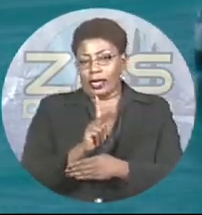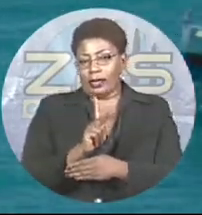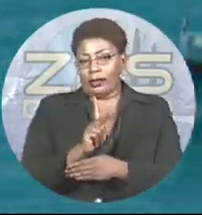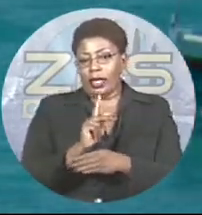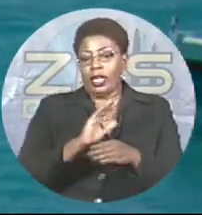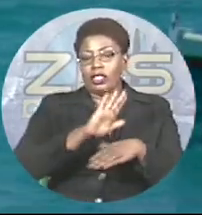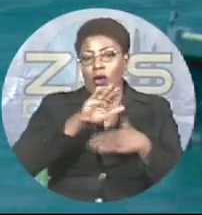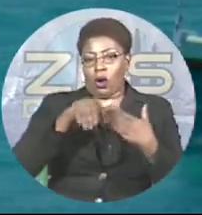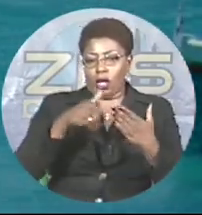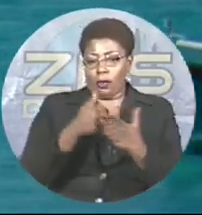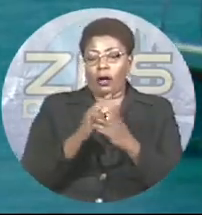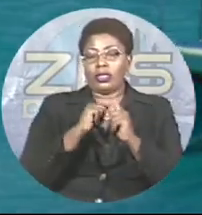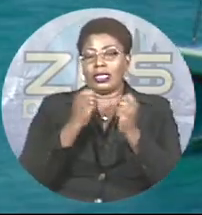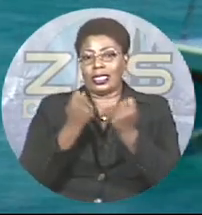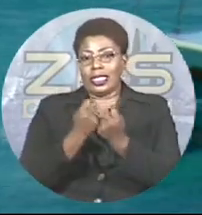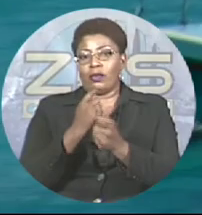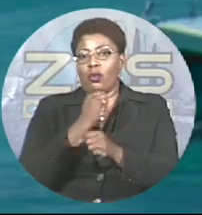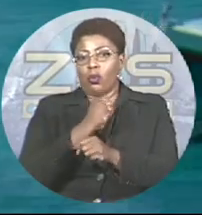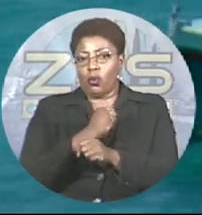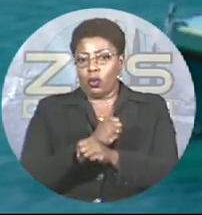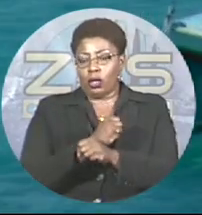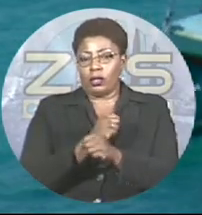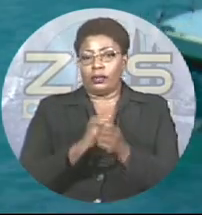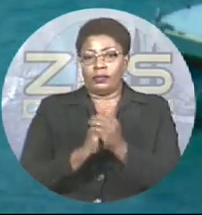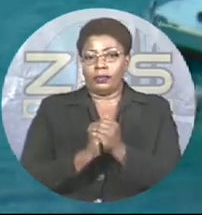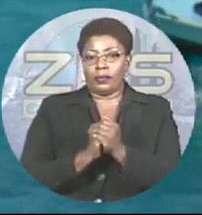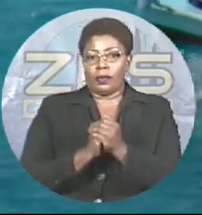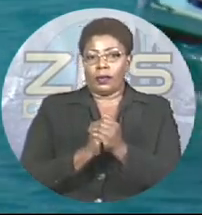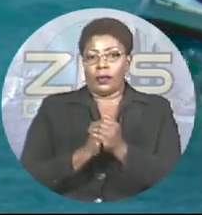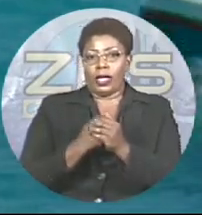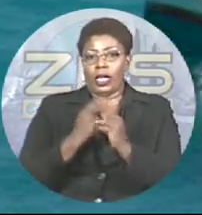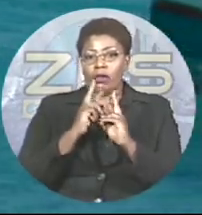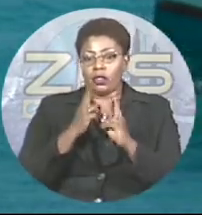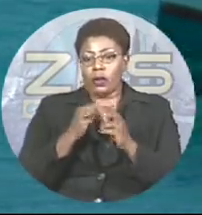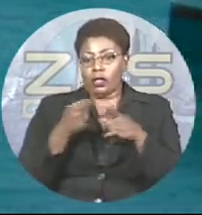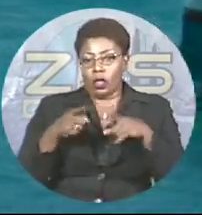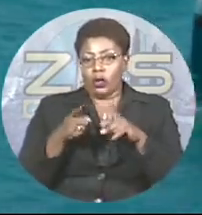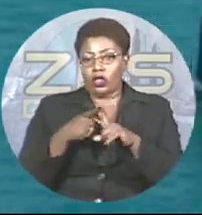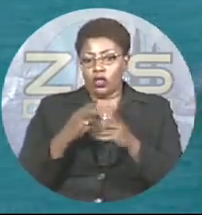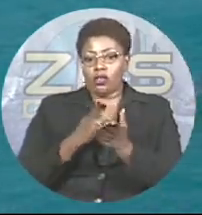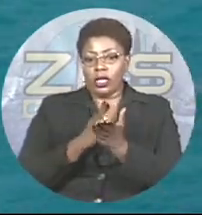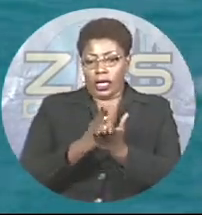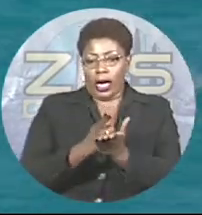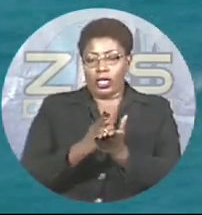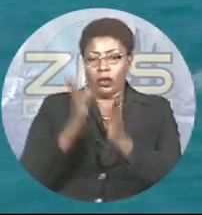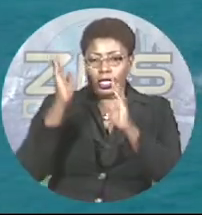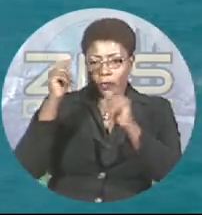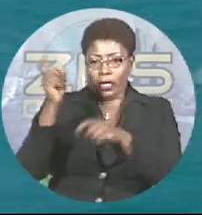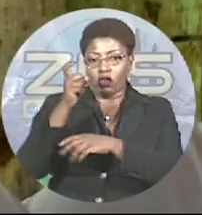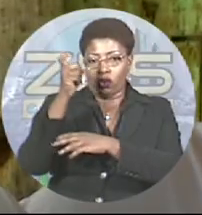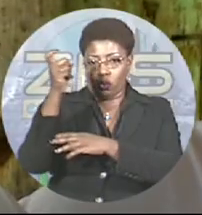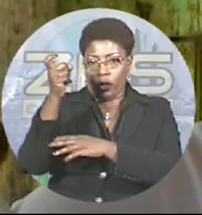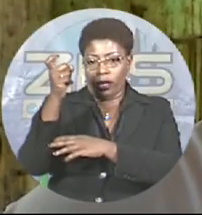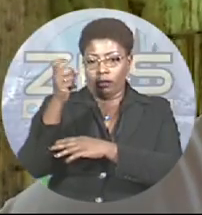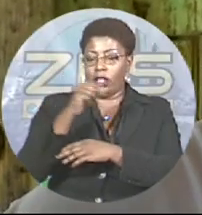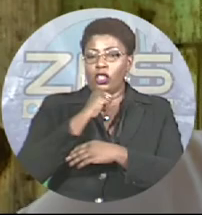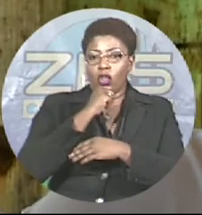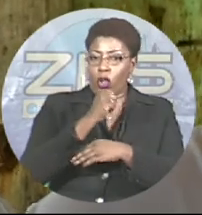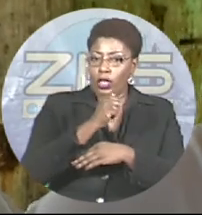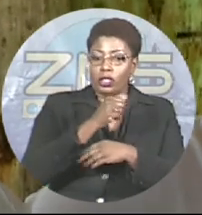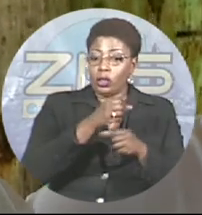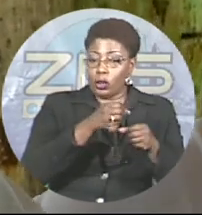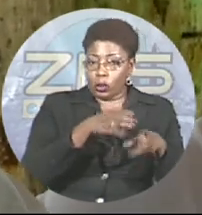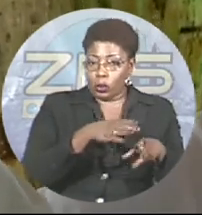all about teamwork. You know, always come into a regatta, you know, expecting to win, right? You don't come into a regatta expecting to lose.